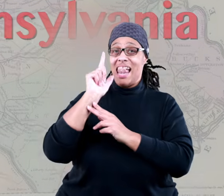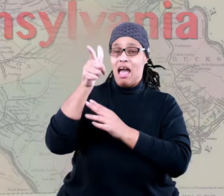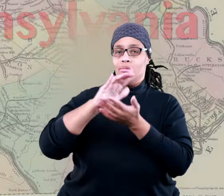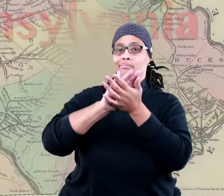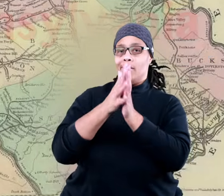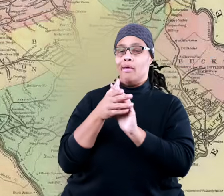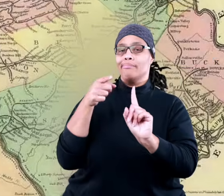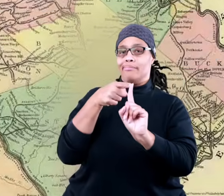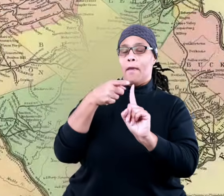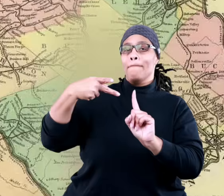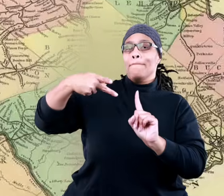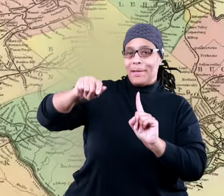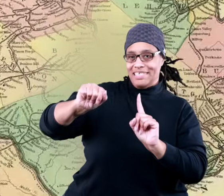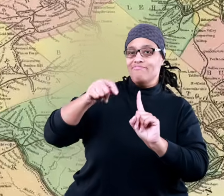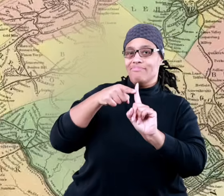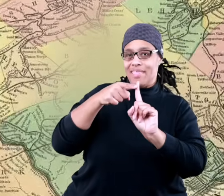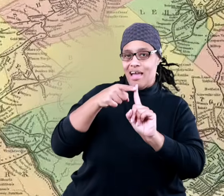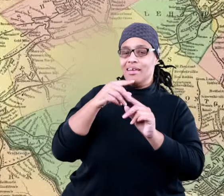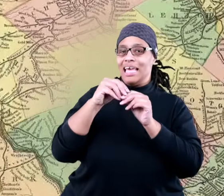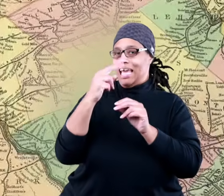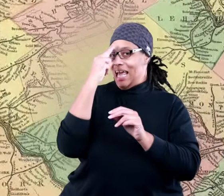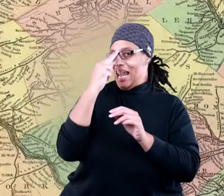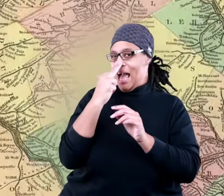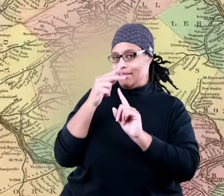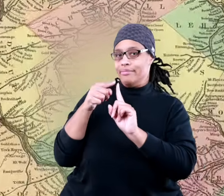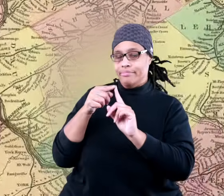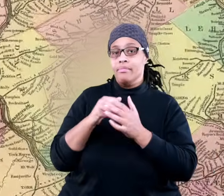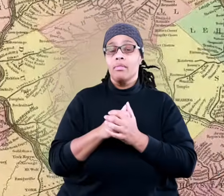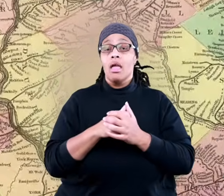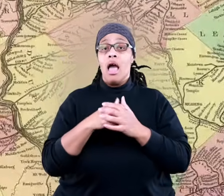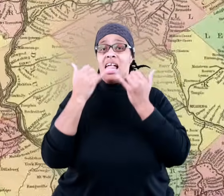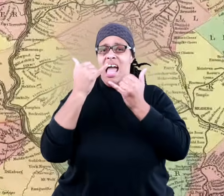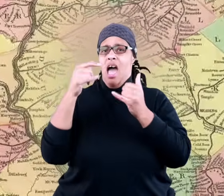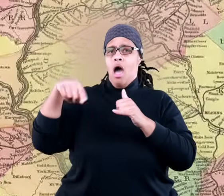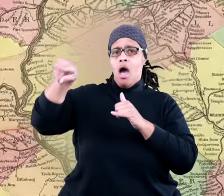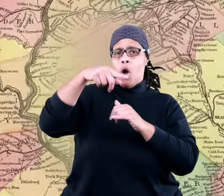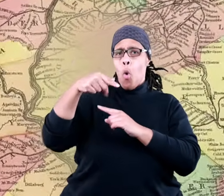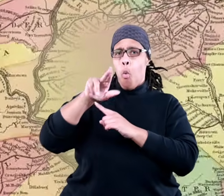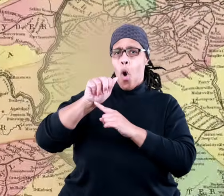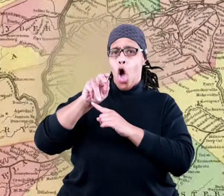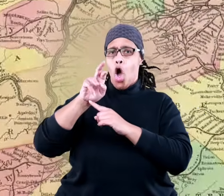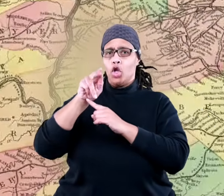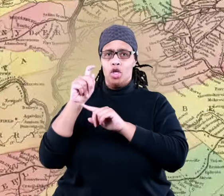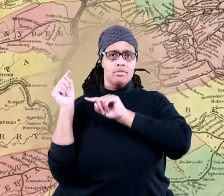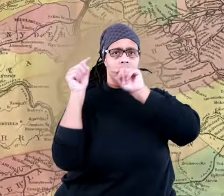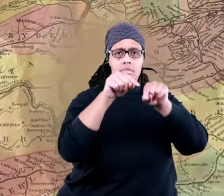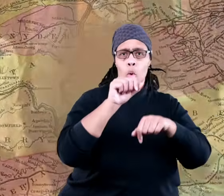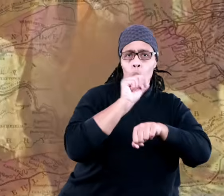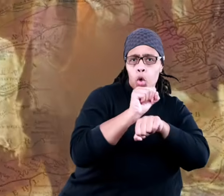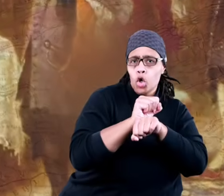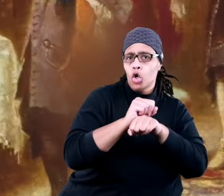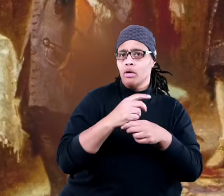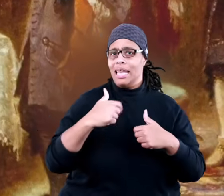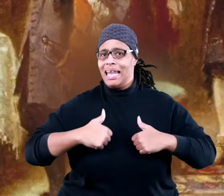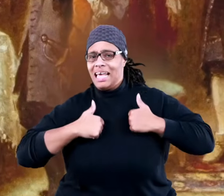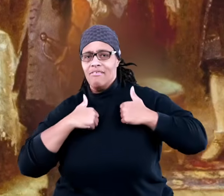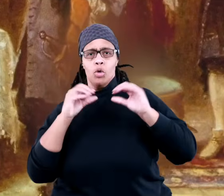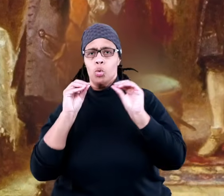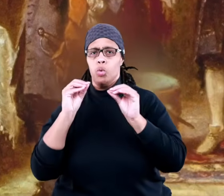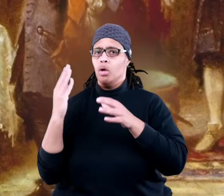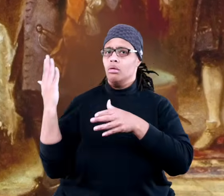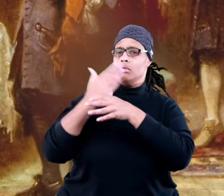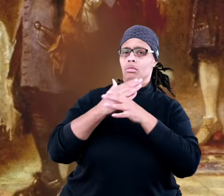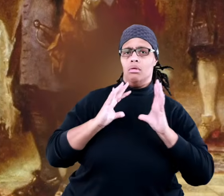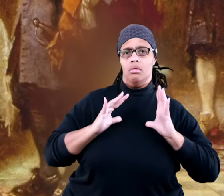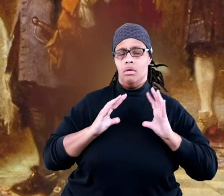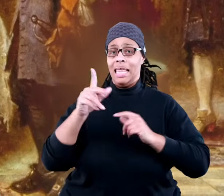Pennsylvania. It was a place where other Quakers could come and work and live without persecution. And since the king owed